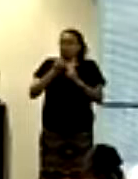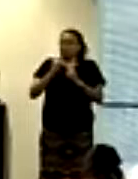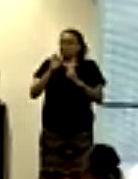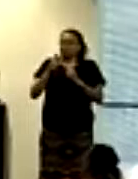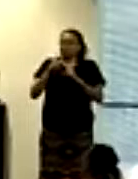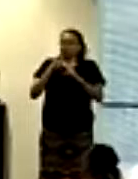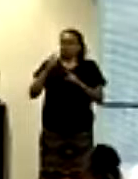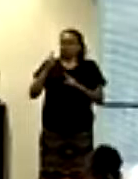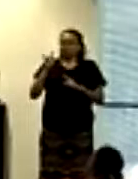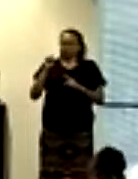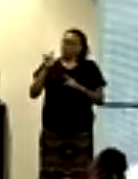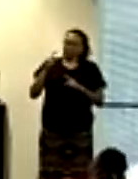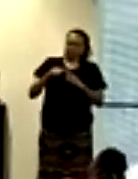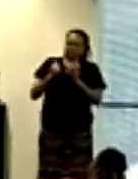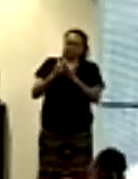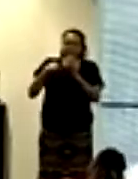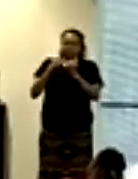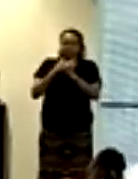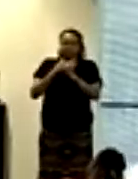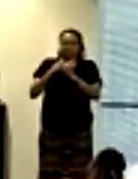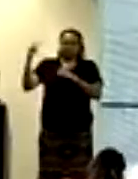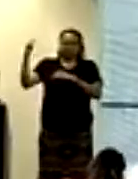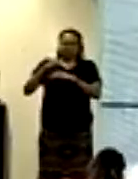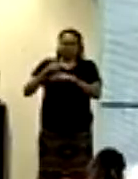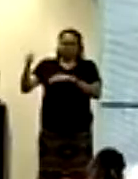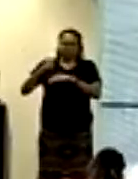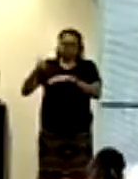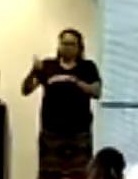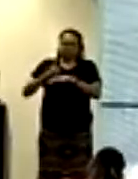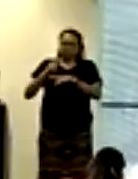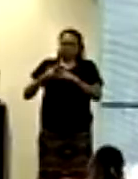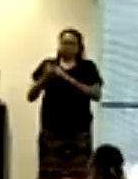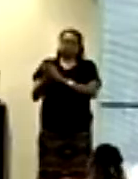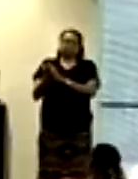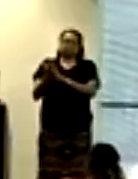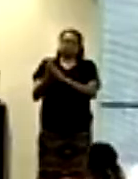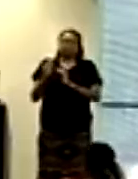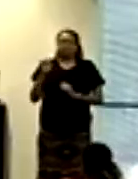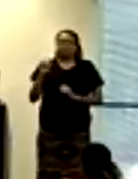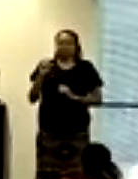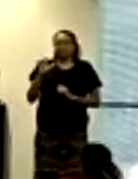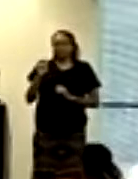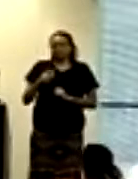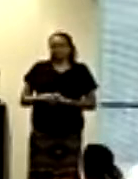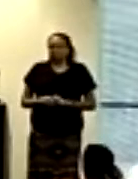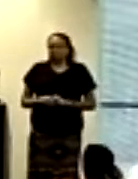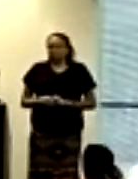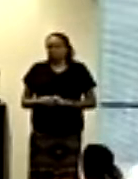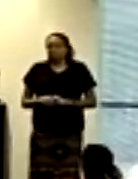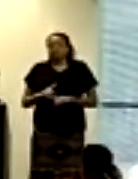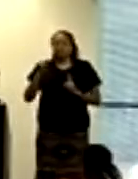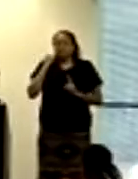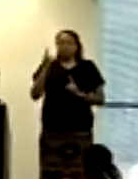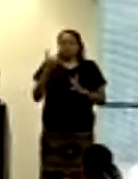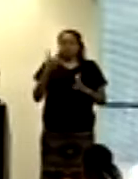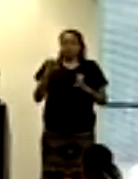MetroLift to help us out with airport transport. So more shout outs to MetroLift. But if you want Metal and Muscle information,